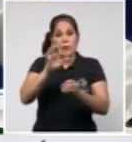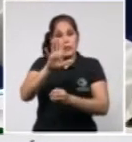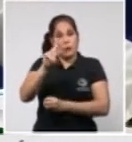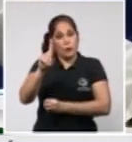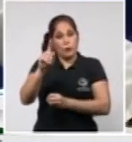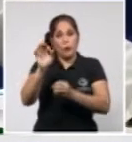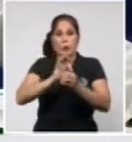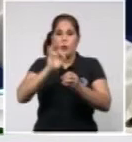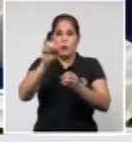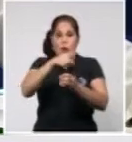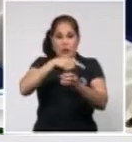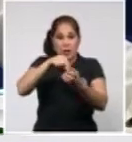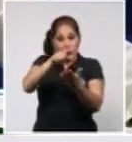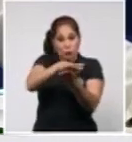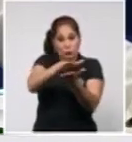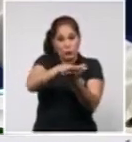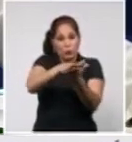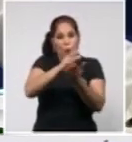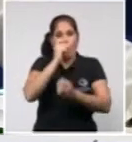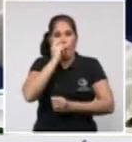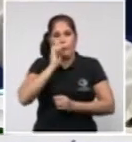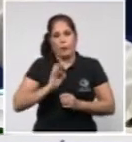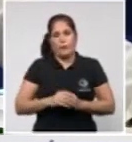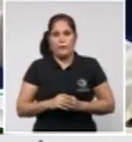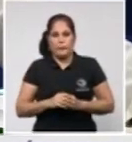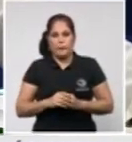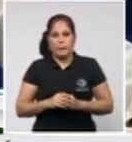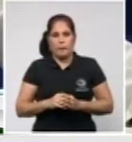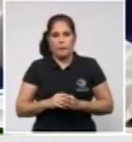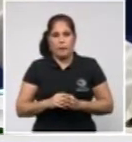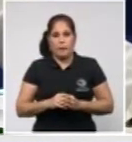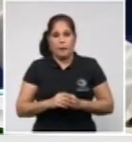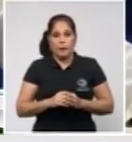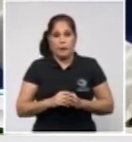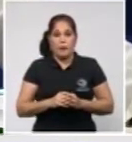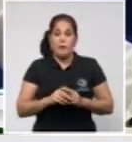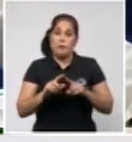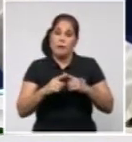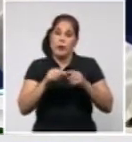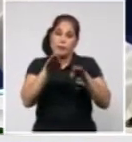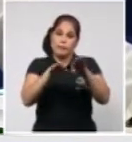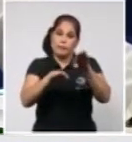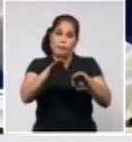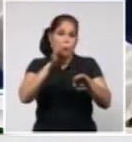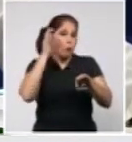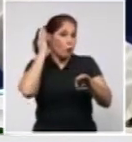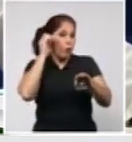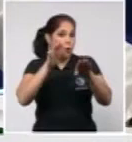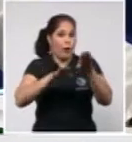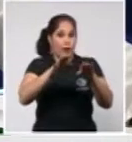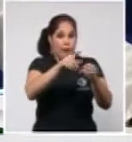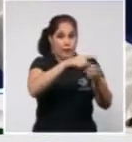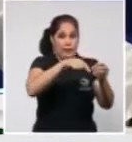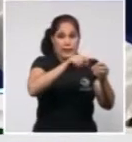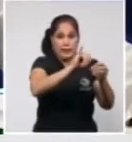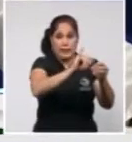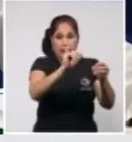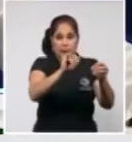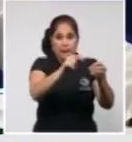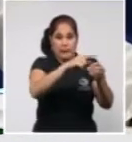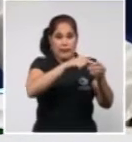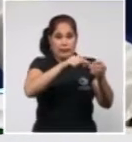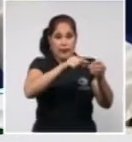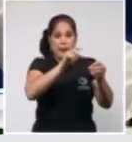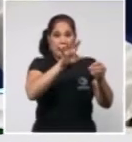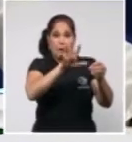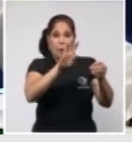which are under 18 years of age, for a total of 612 children or pediatric